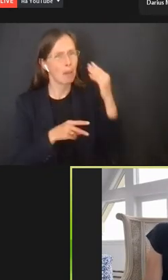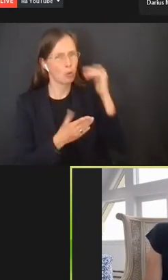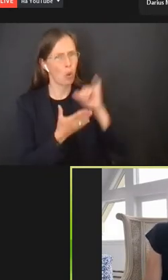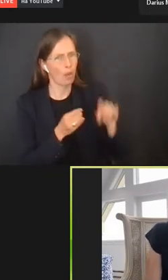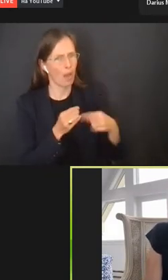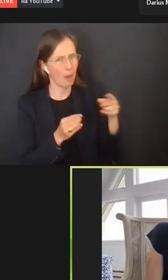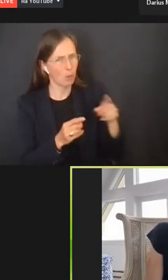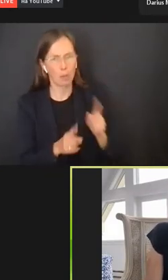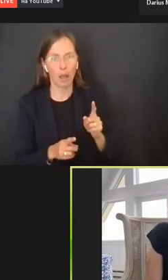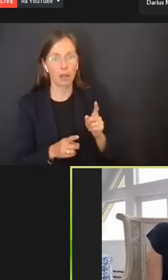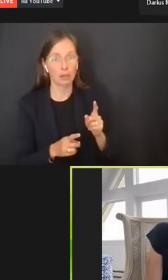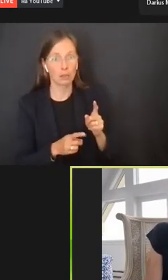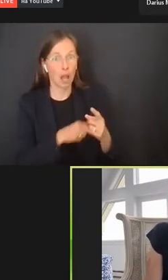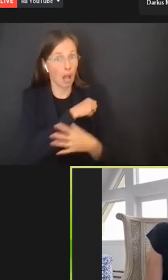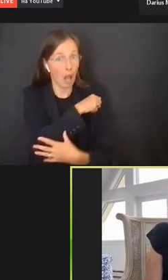was frightening.